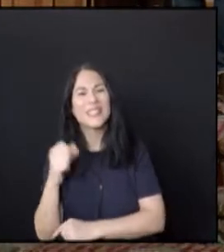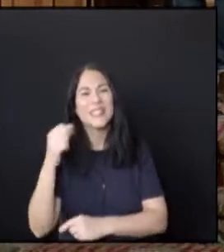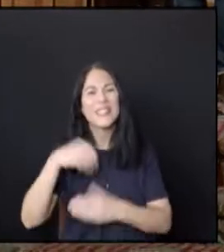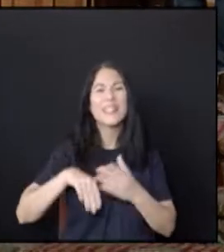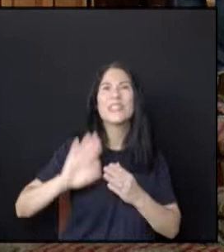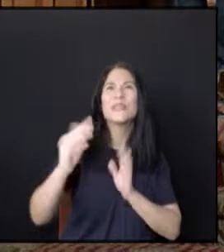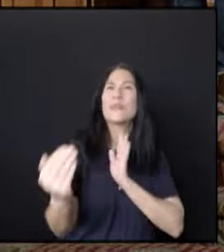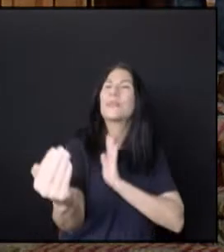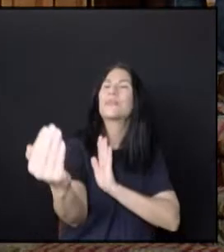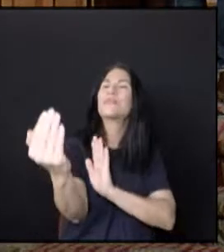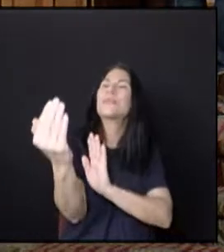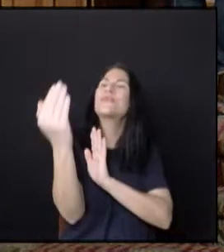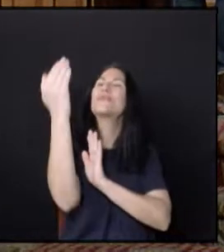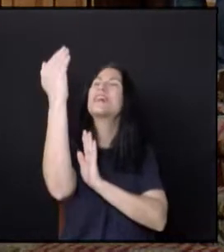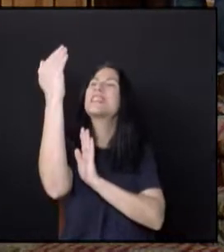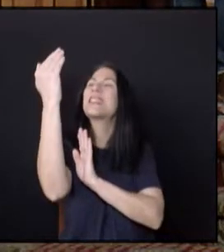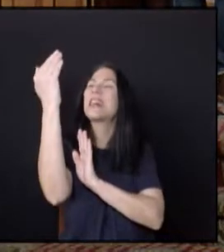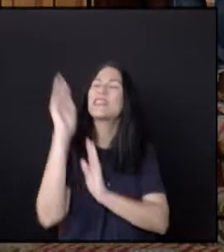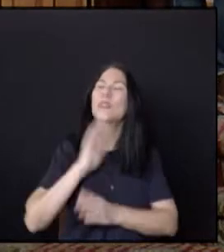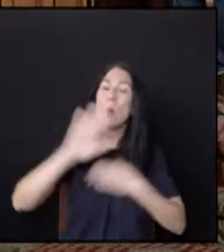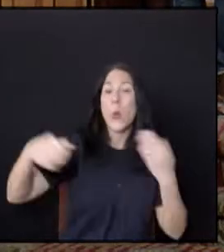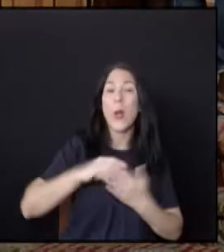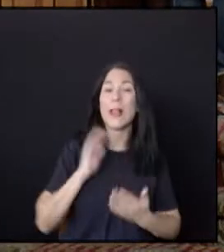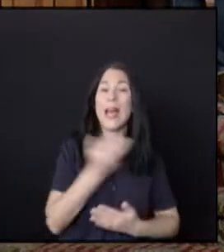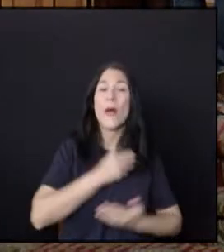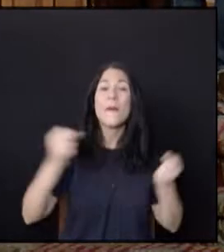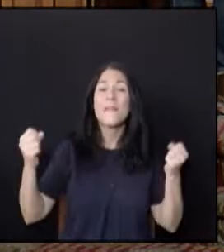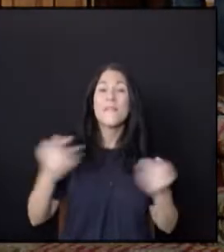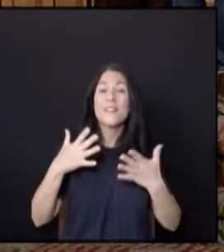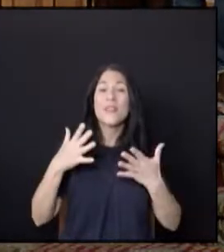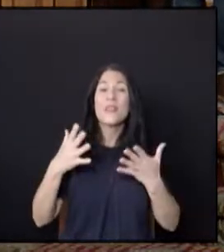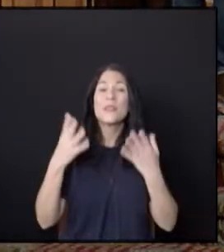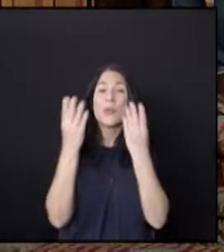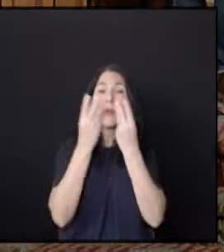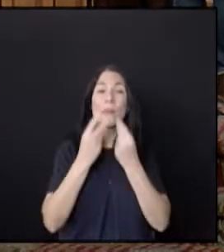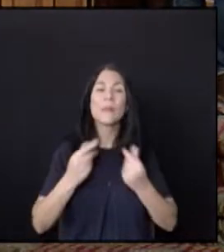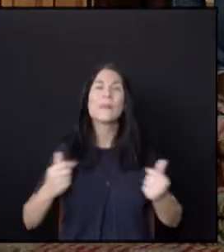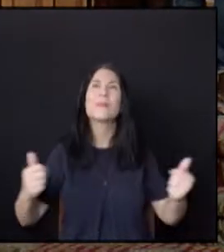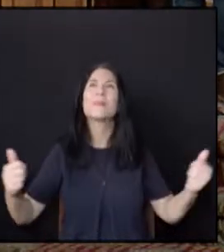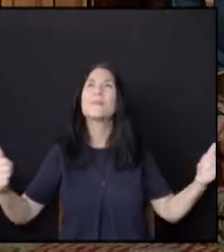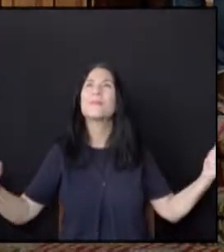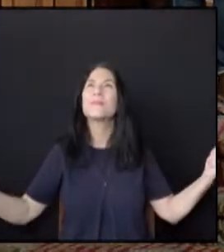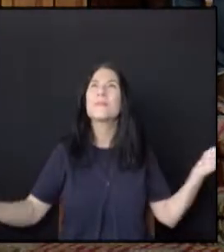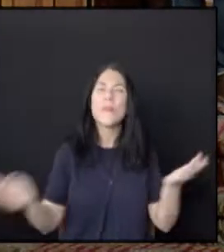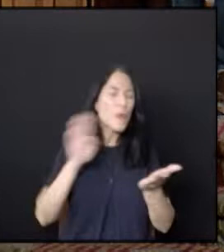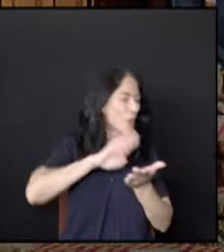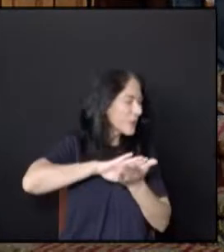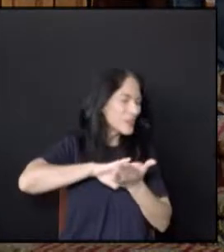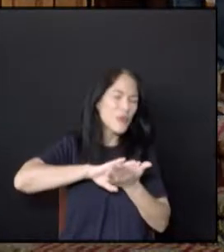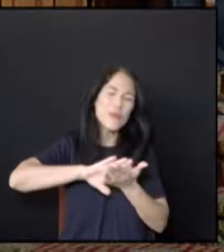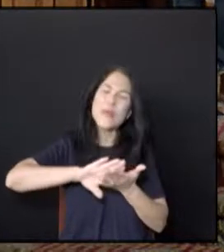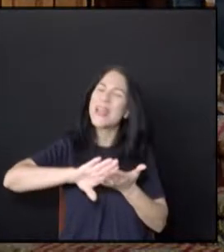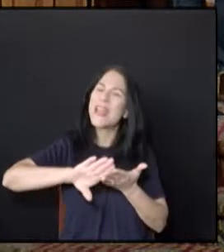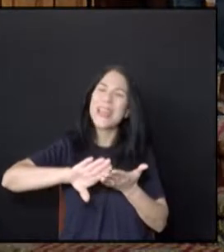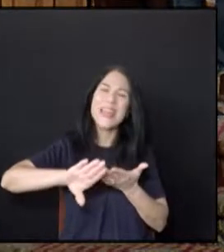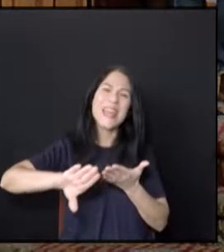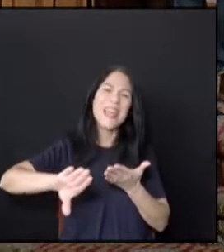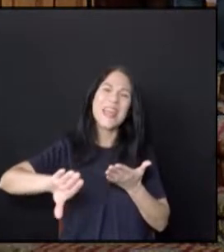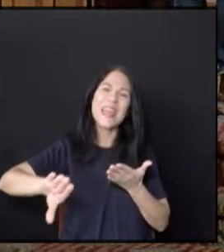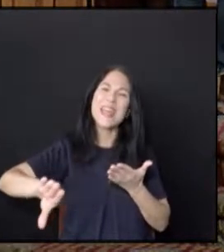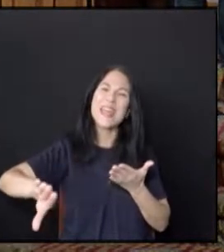your presence, all our fears are washed away. They're washed